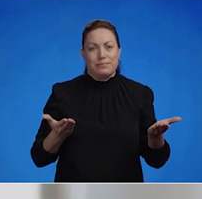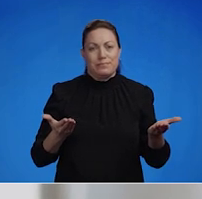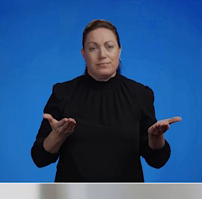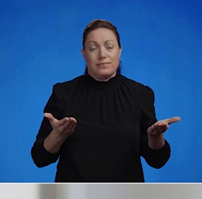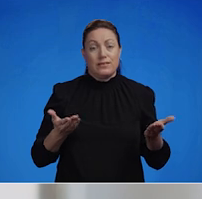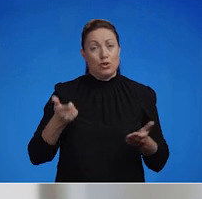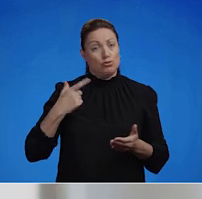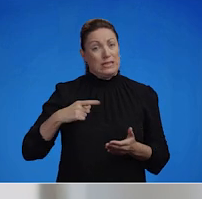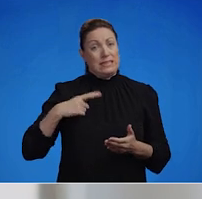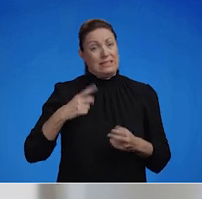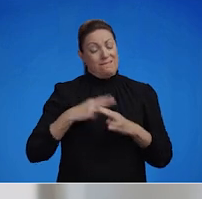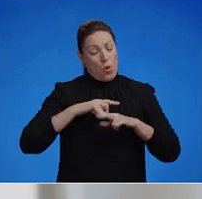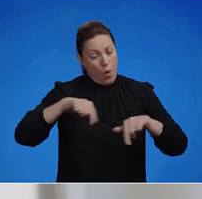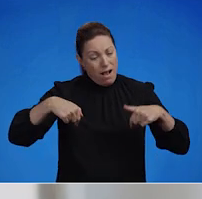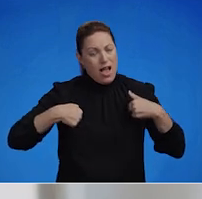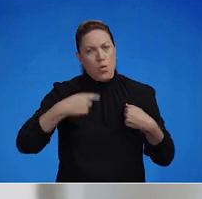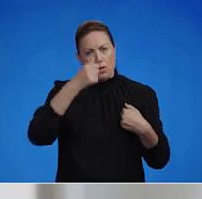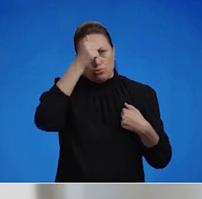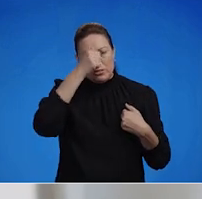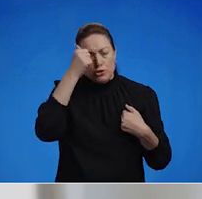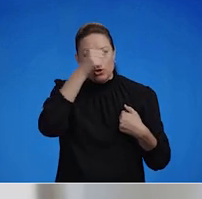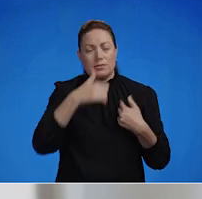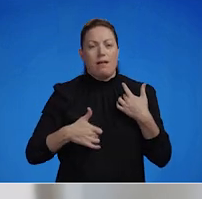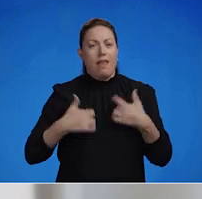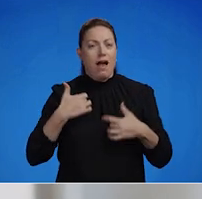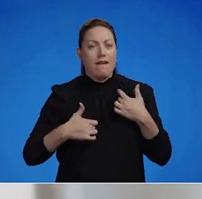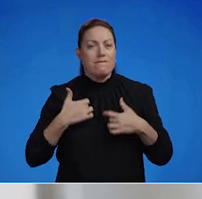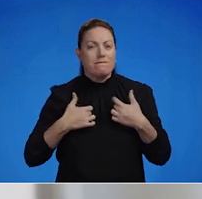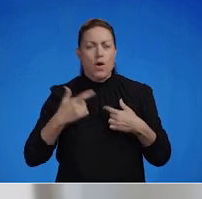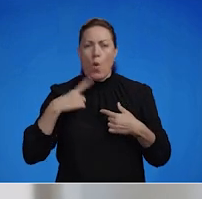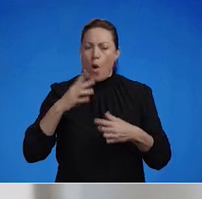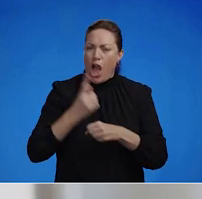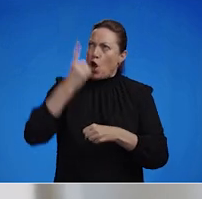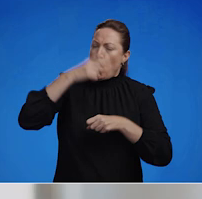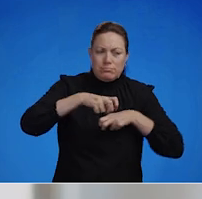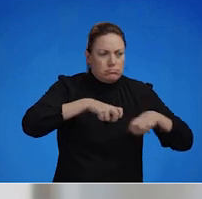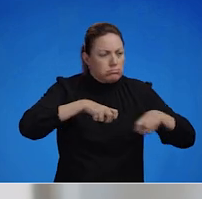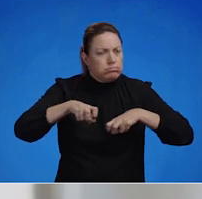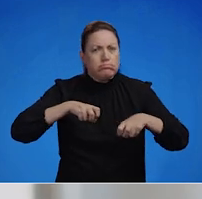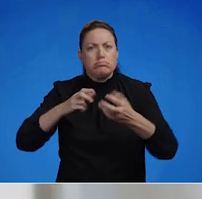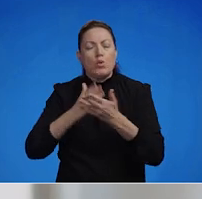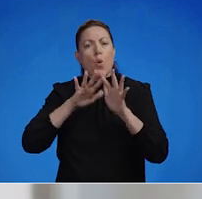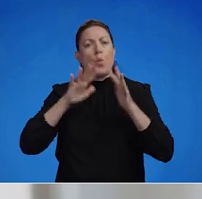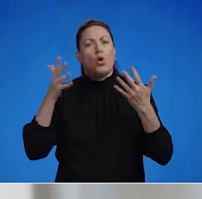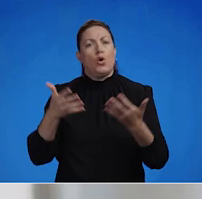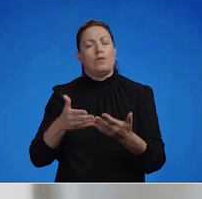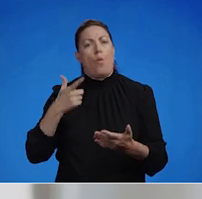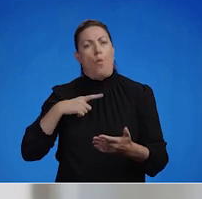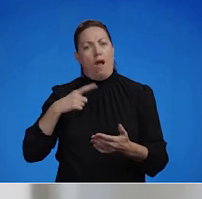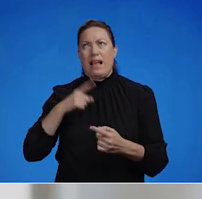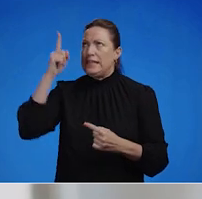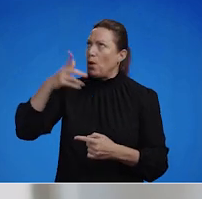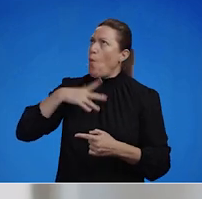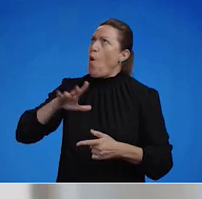The whole reason for our Christian life, the whole reason God has acted in the world, is for us to be